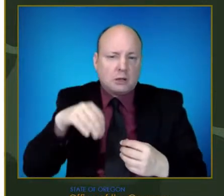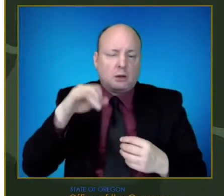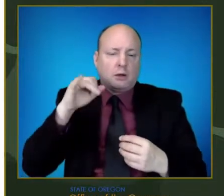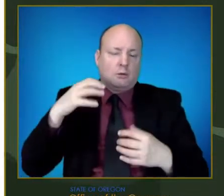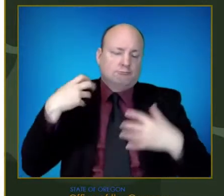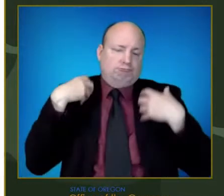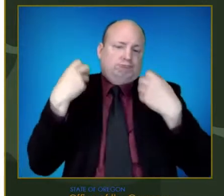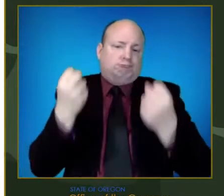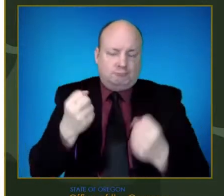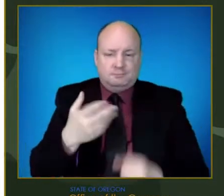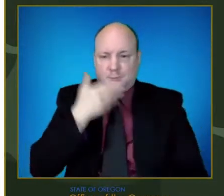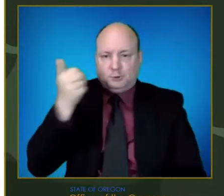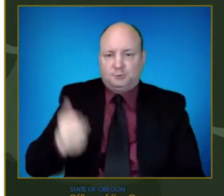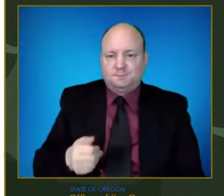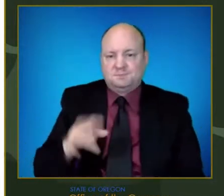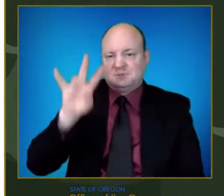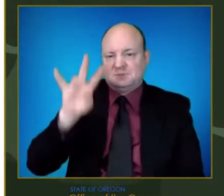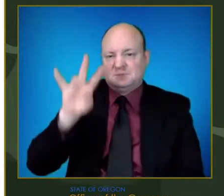slide.